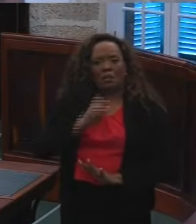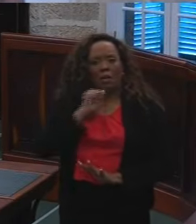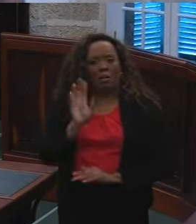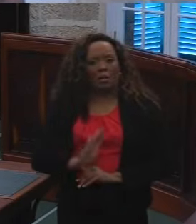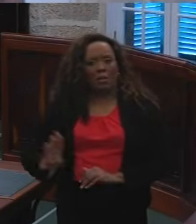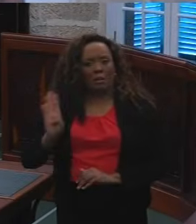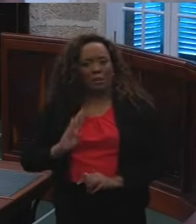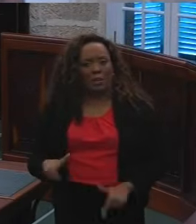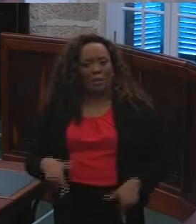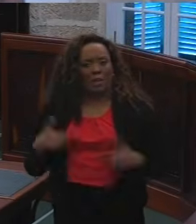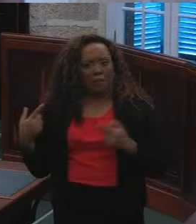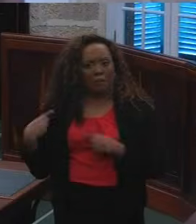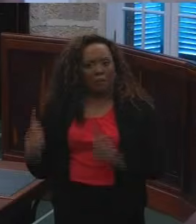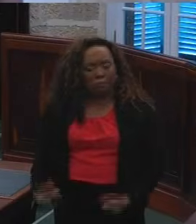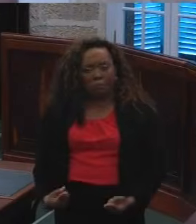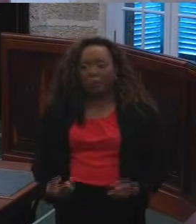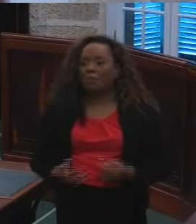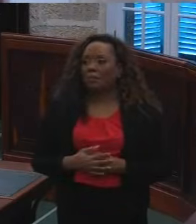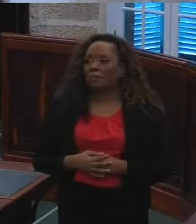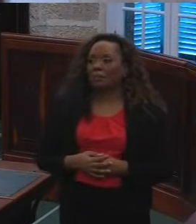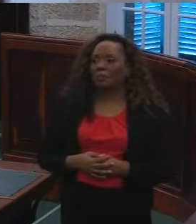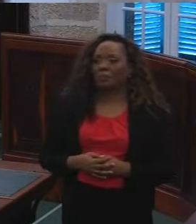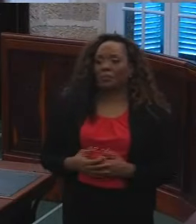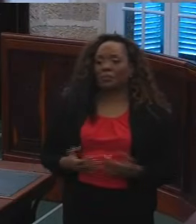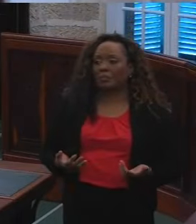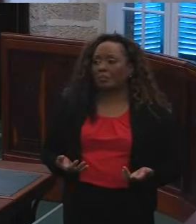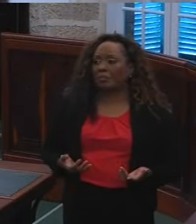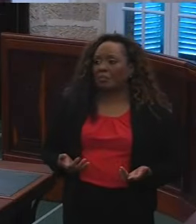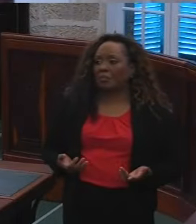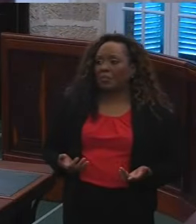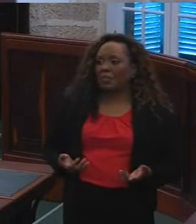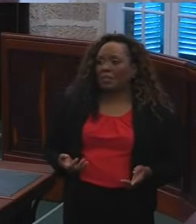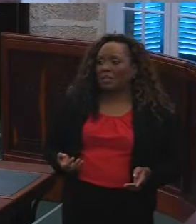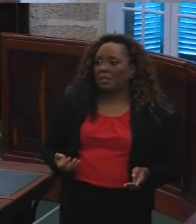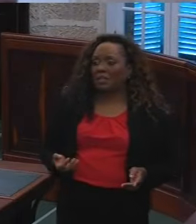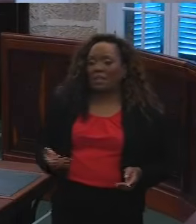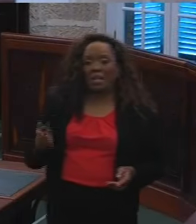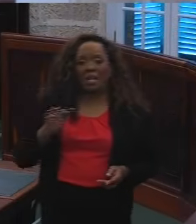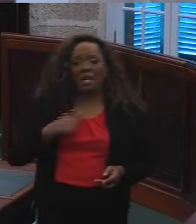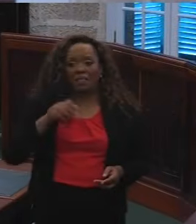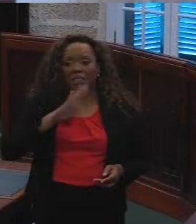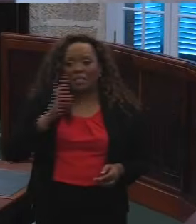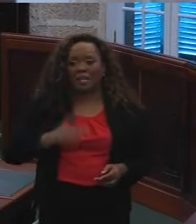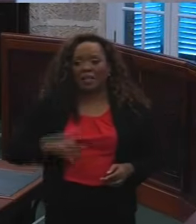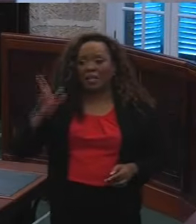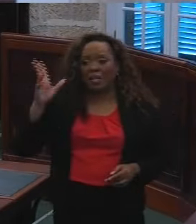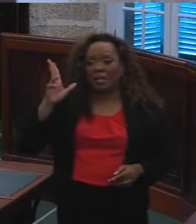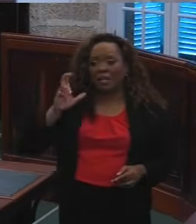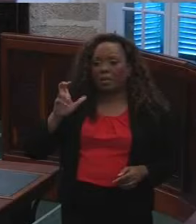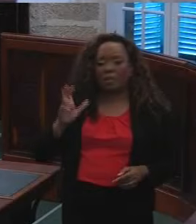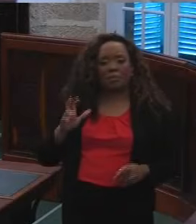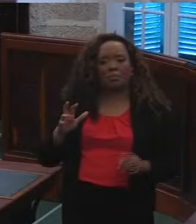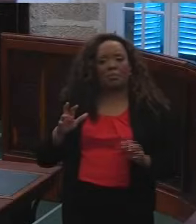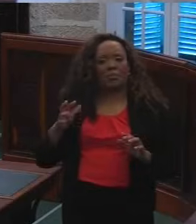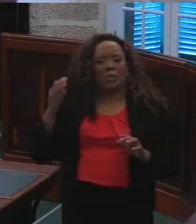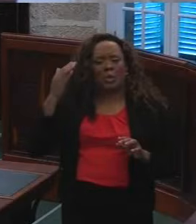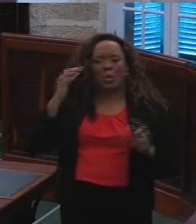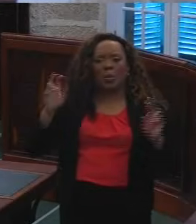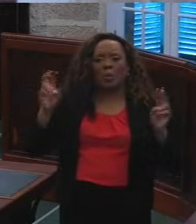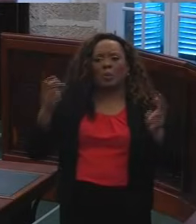all. This whole concept of granny dumping, I have never heard it. It sounds like something that dropped out the